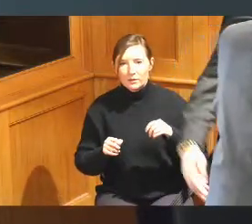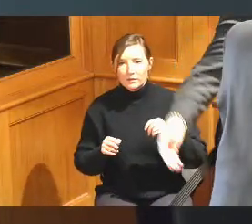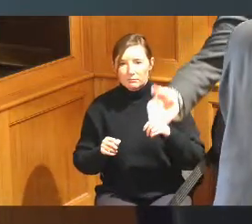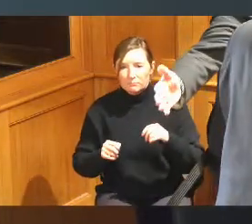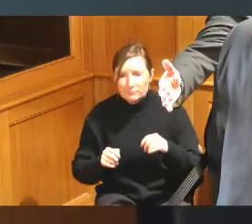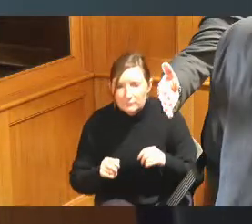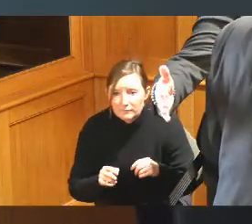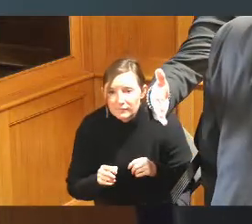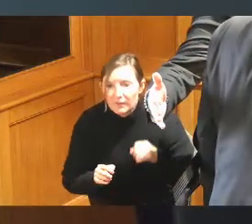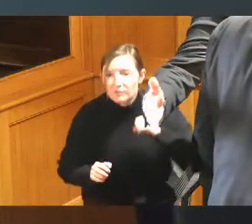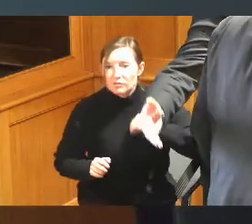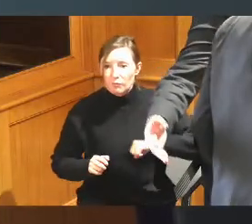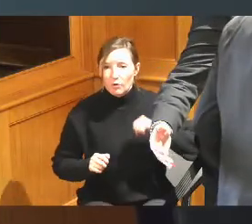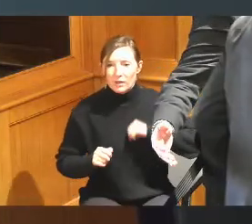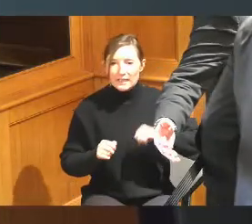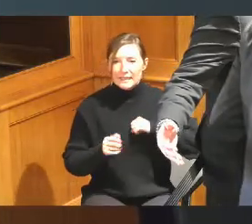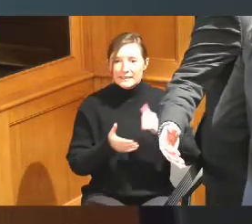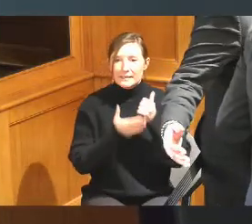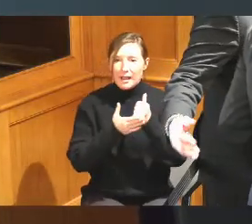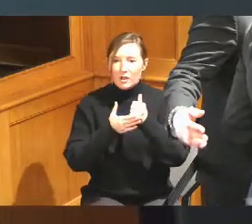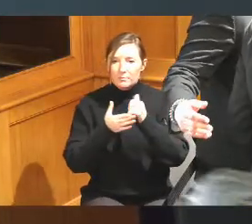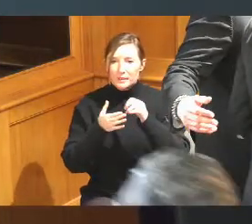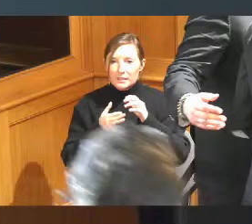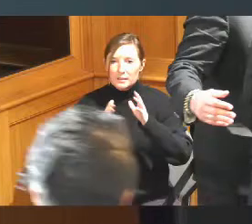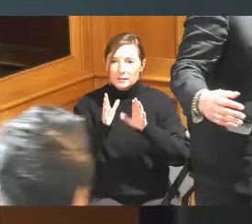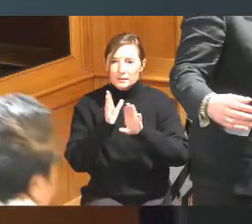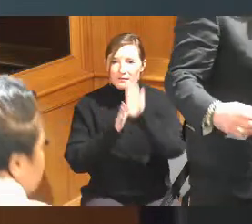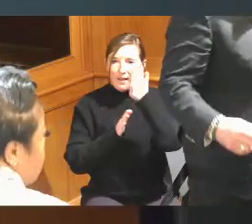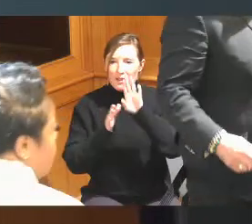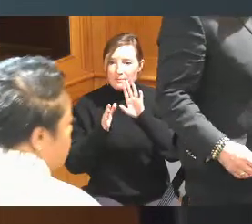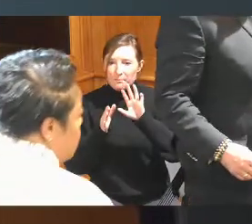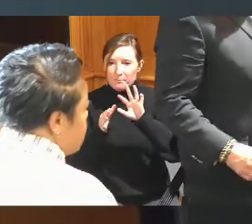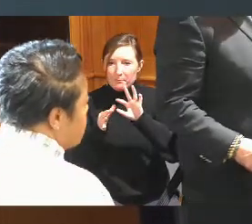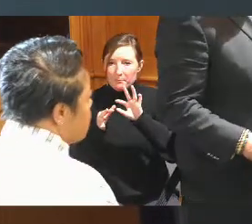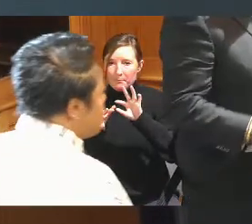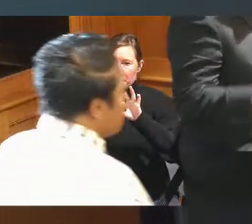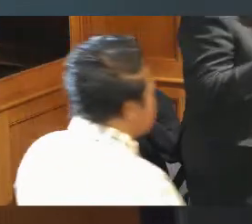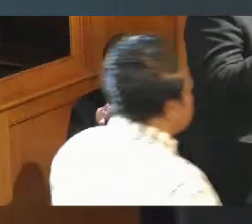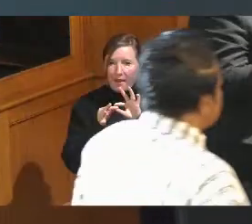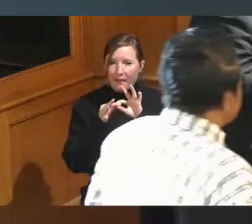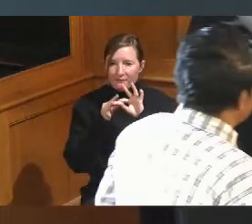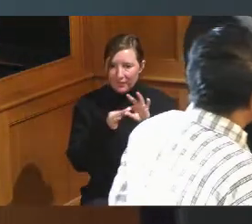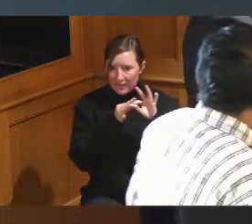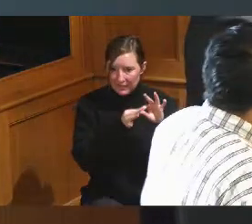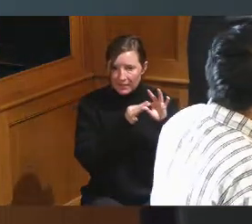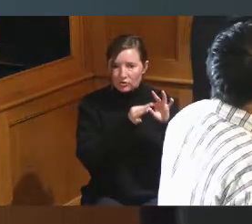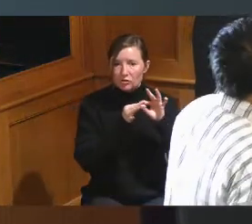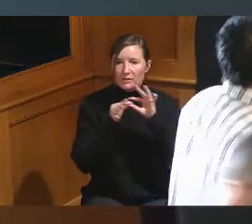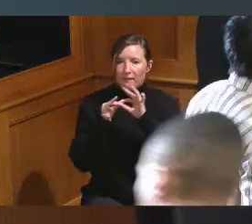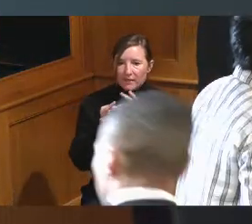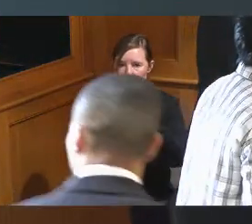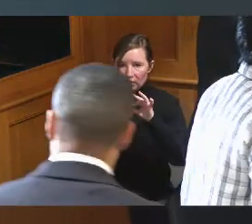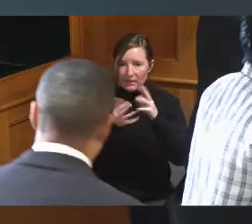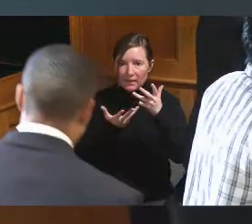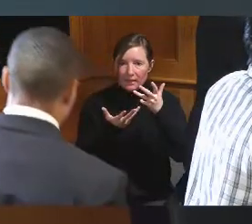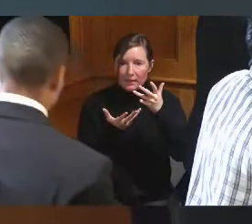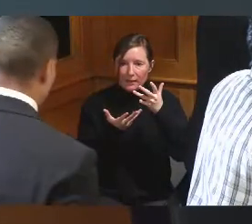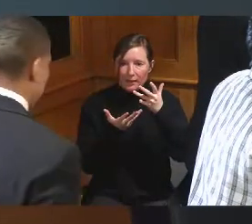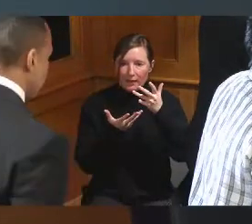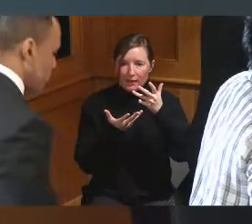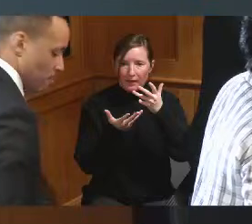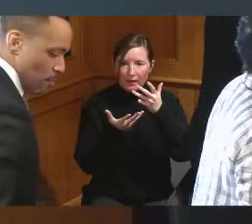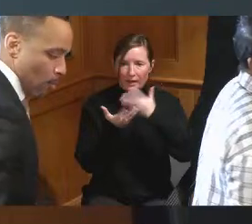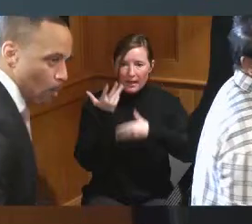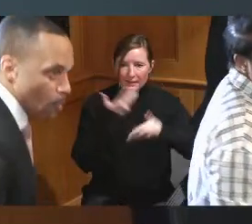and belongingness, to develop leadership abilities, to collectively engage in social action for the betterment of the